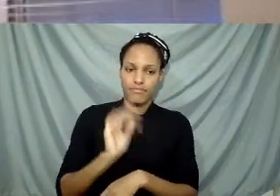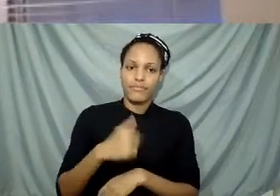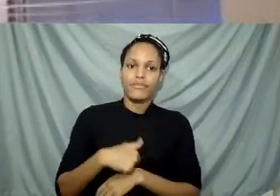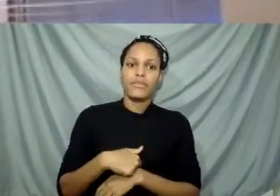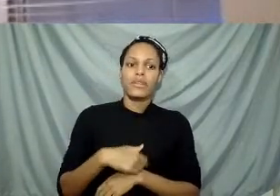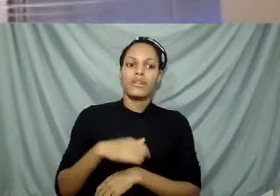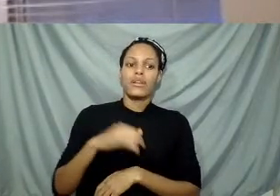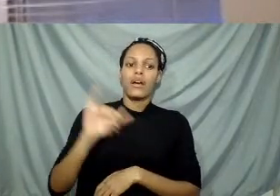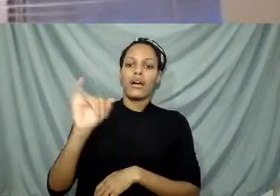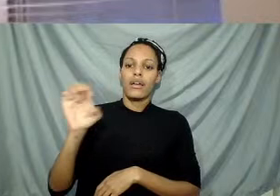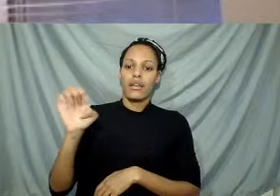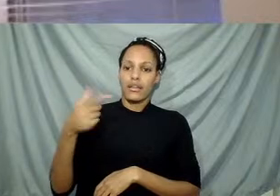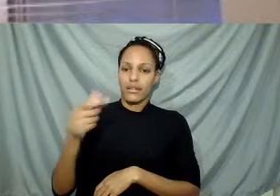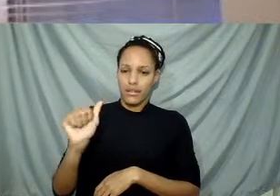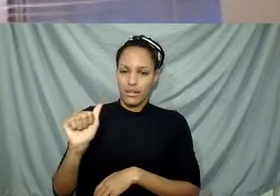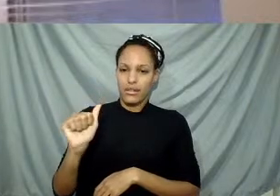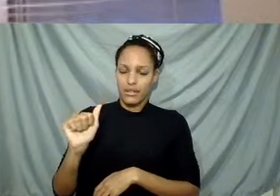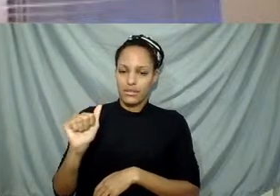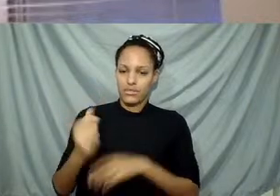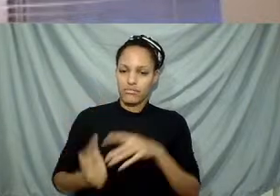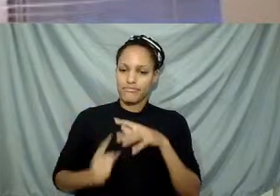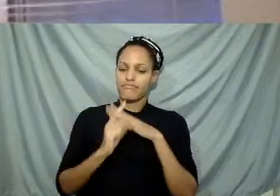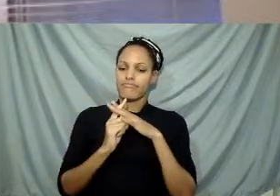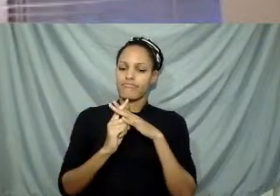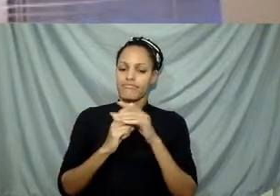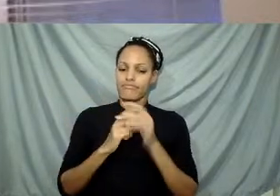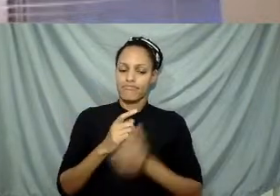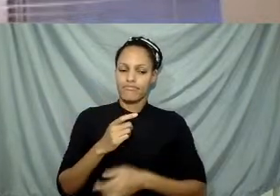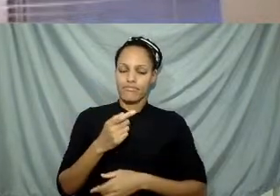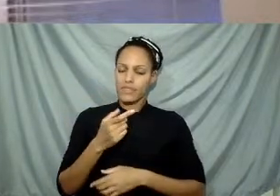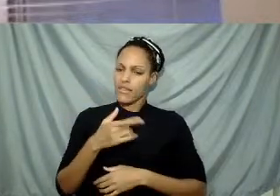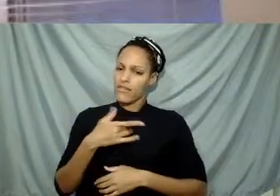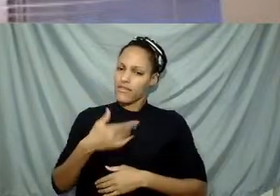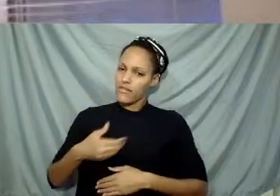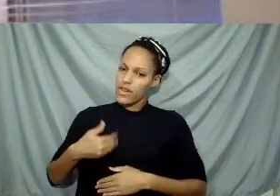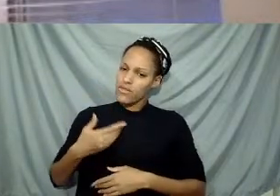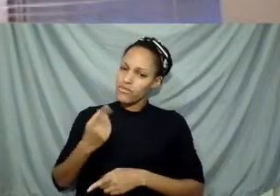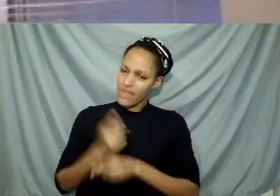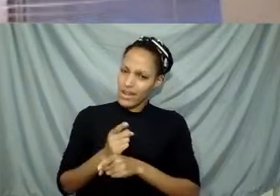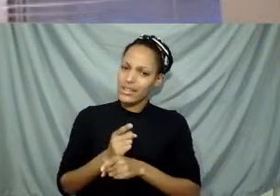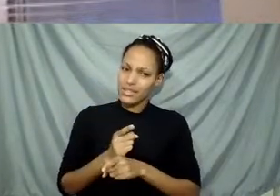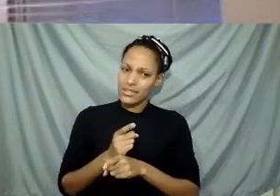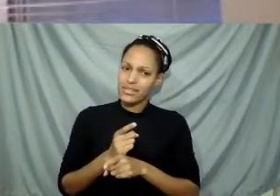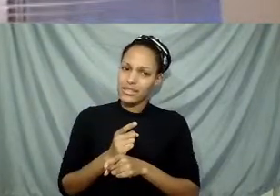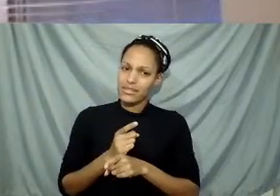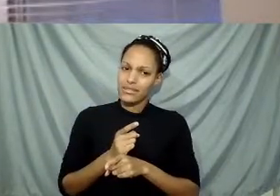to me. It felt right, numerically it felt right.